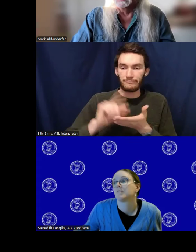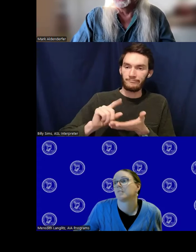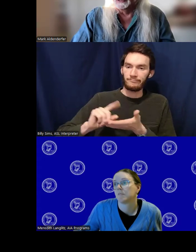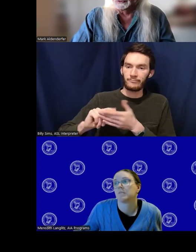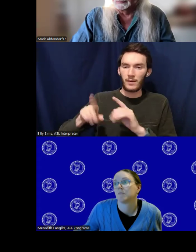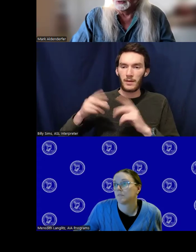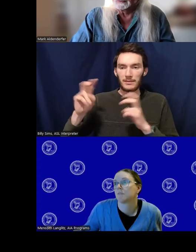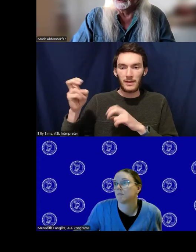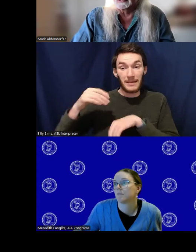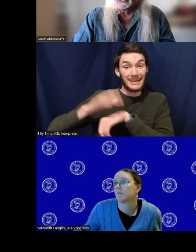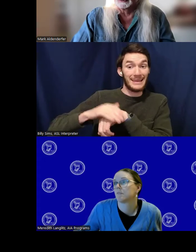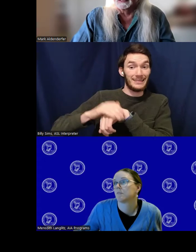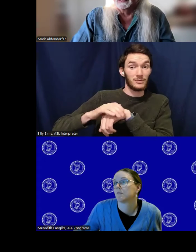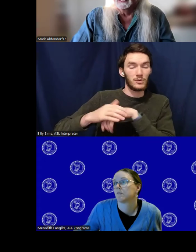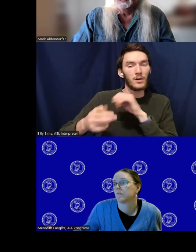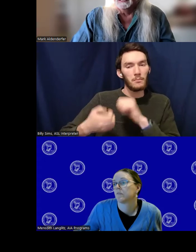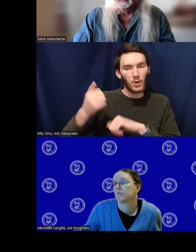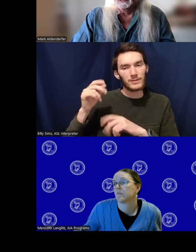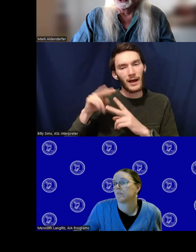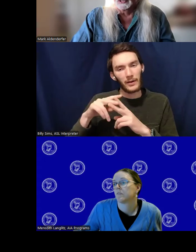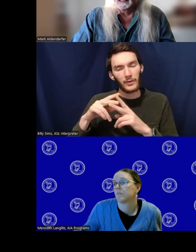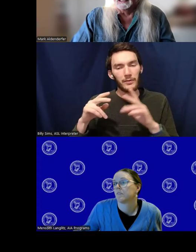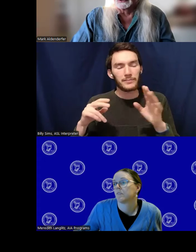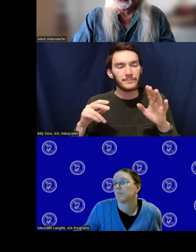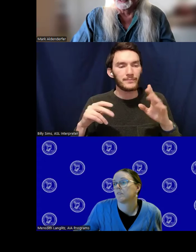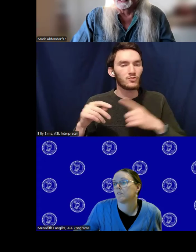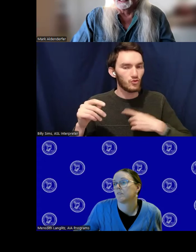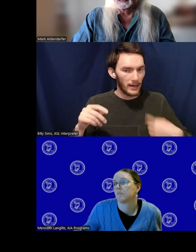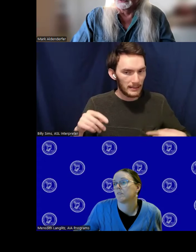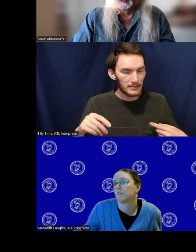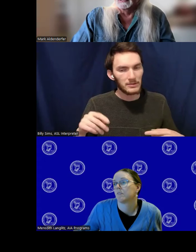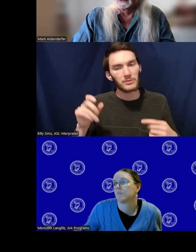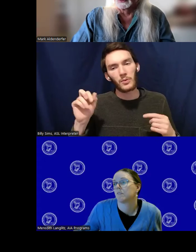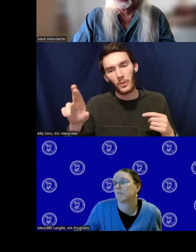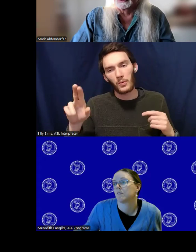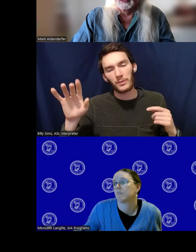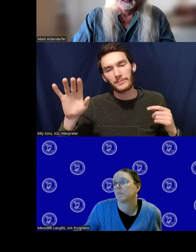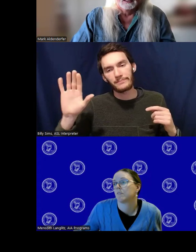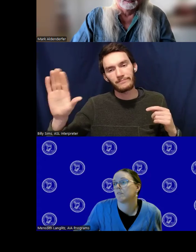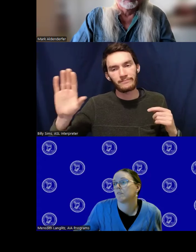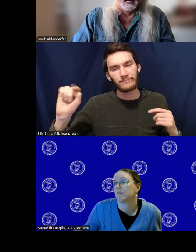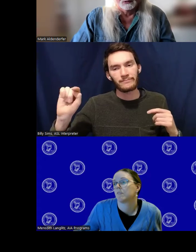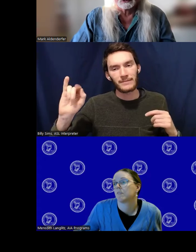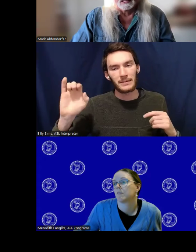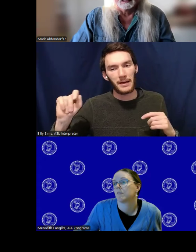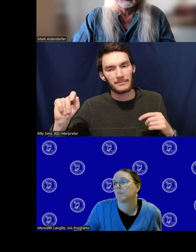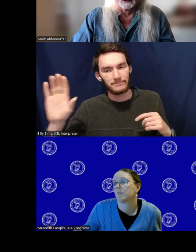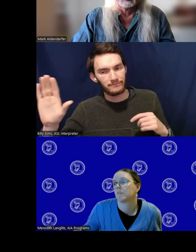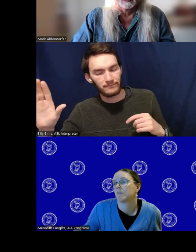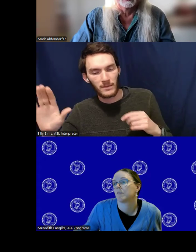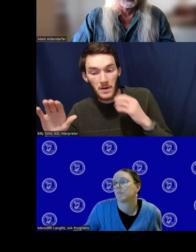in English. Most of this is either in Chinese or to some extent, Tibetan sources. I will